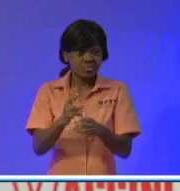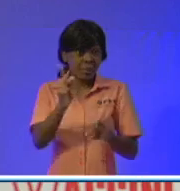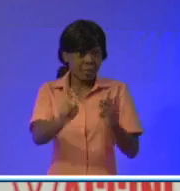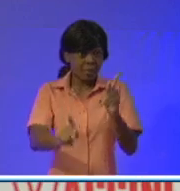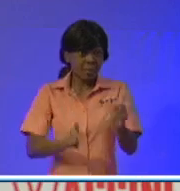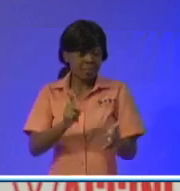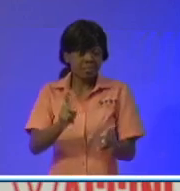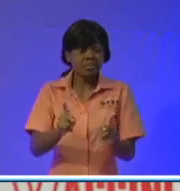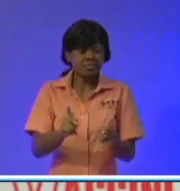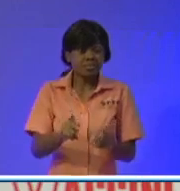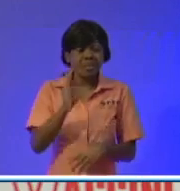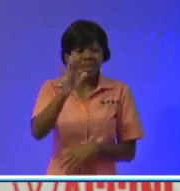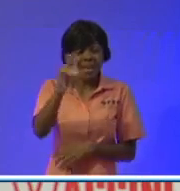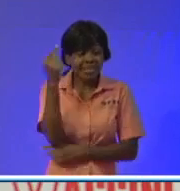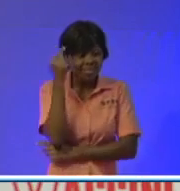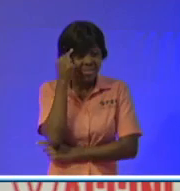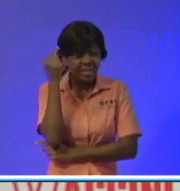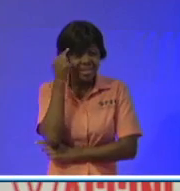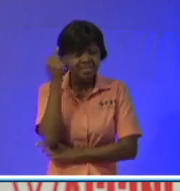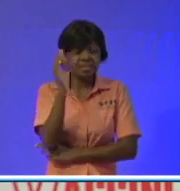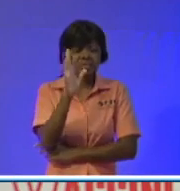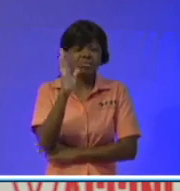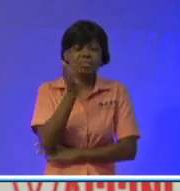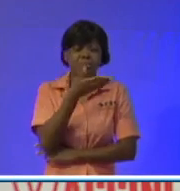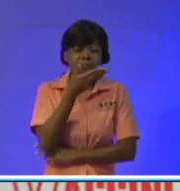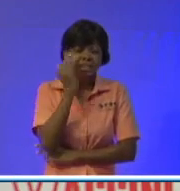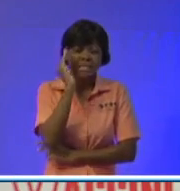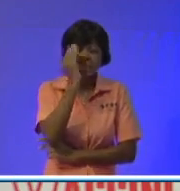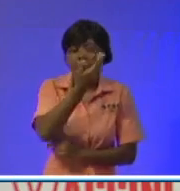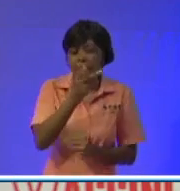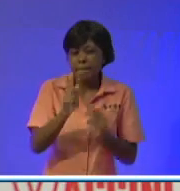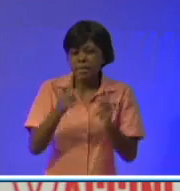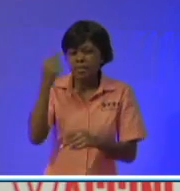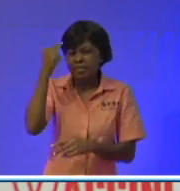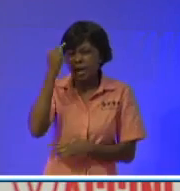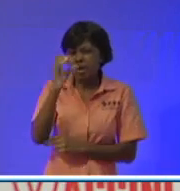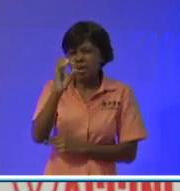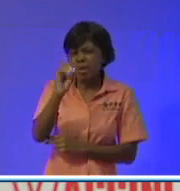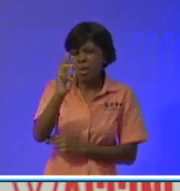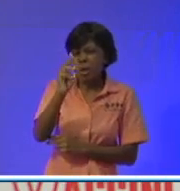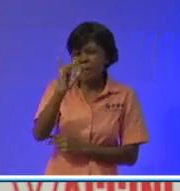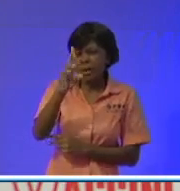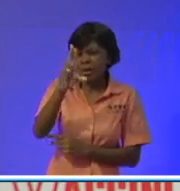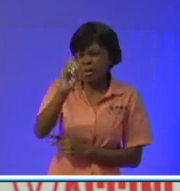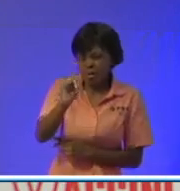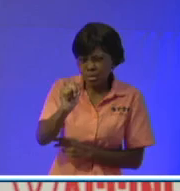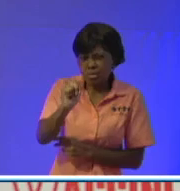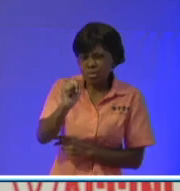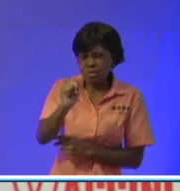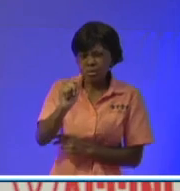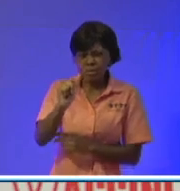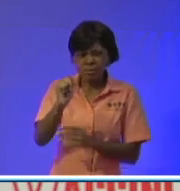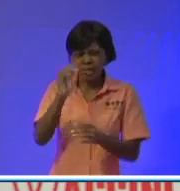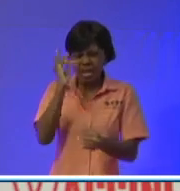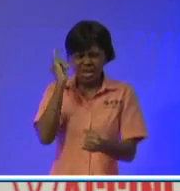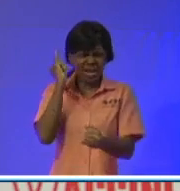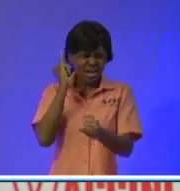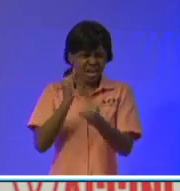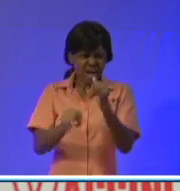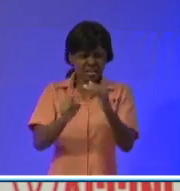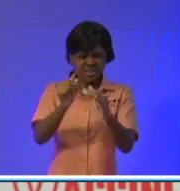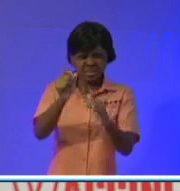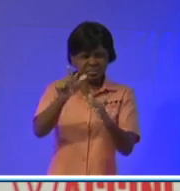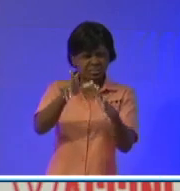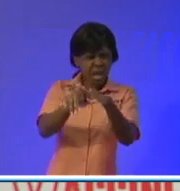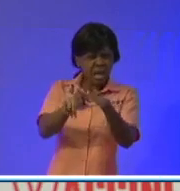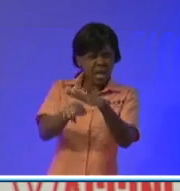severe. Those are some initial findings in small populations of people. We